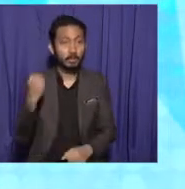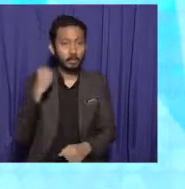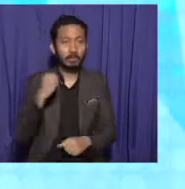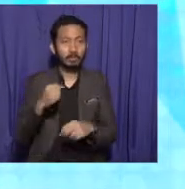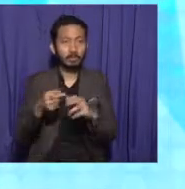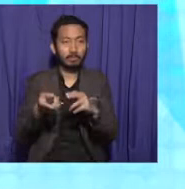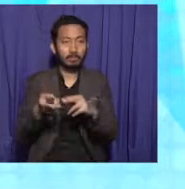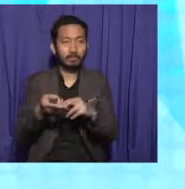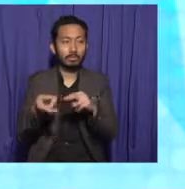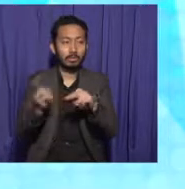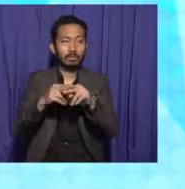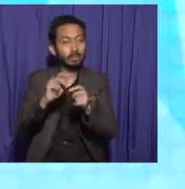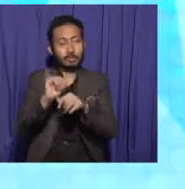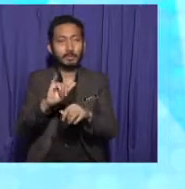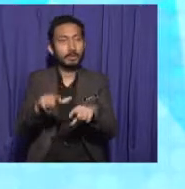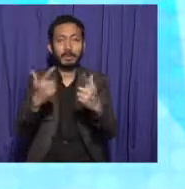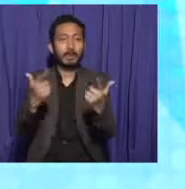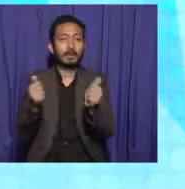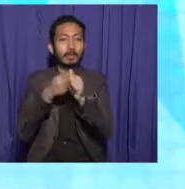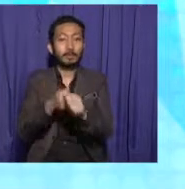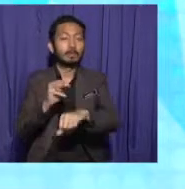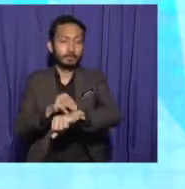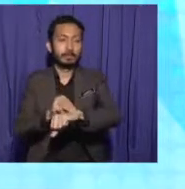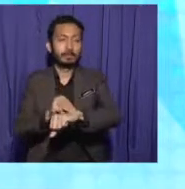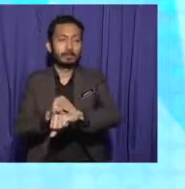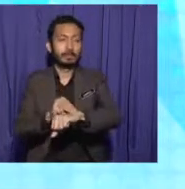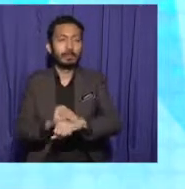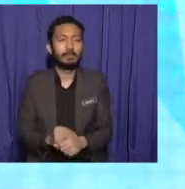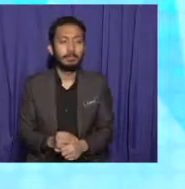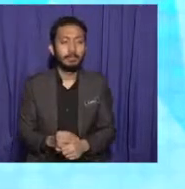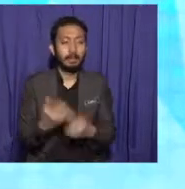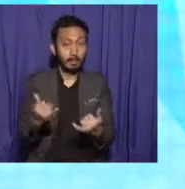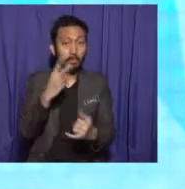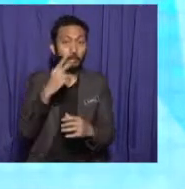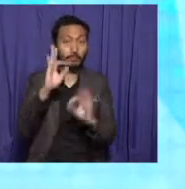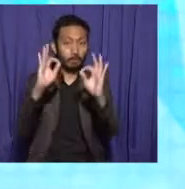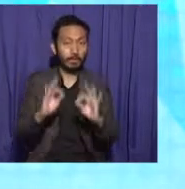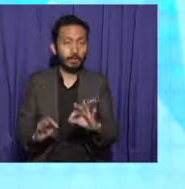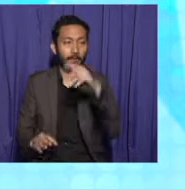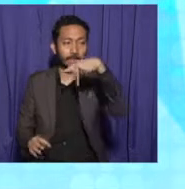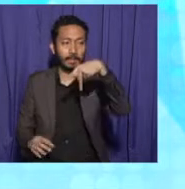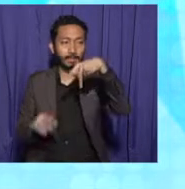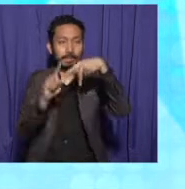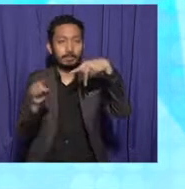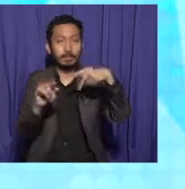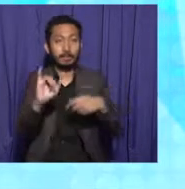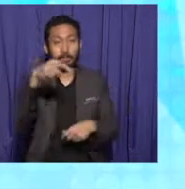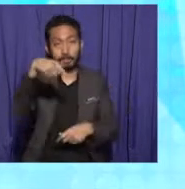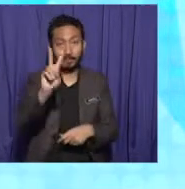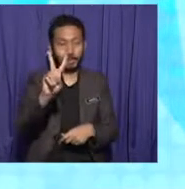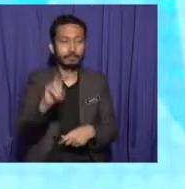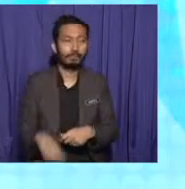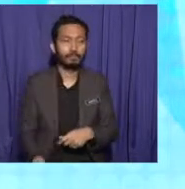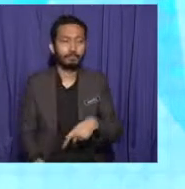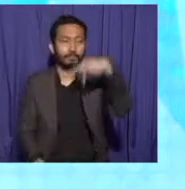time. The derivation of instantaneous power for AC output is given by P equal to